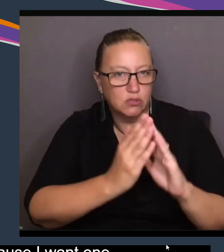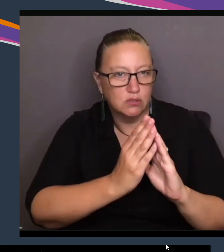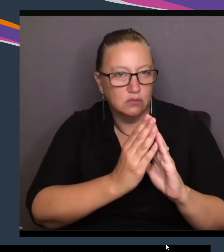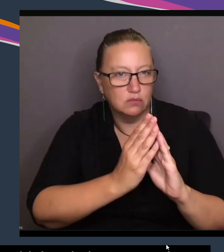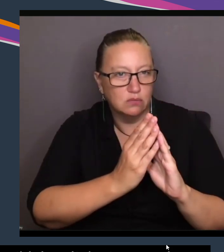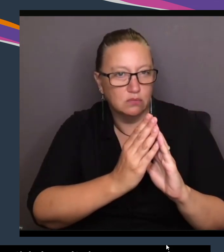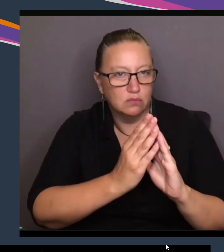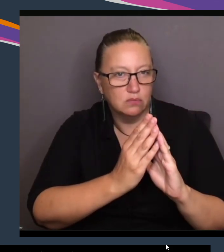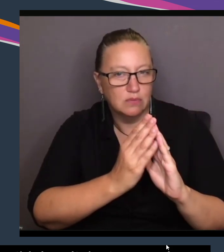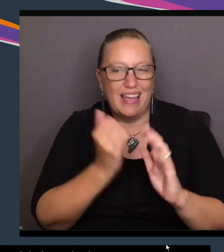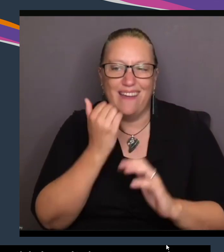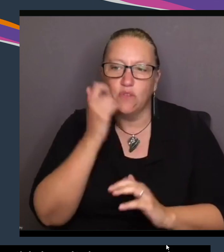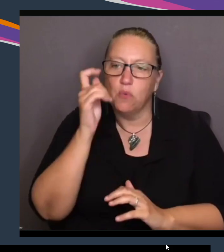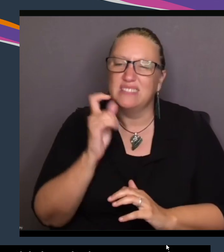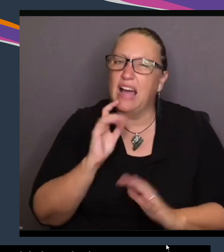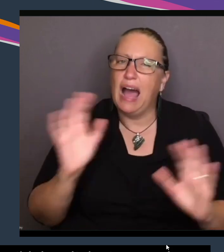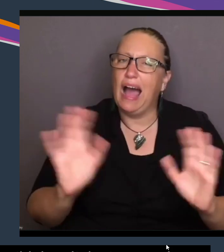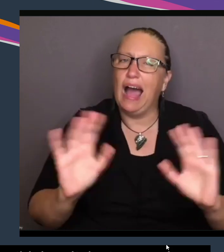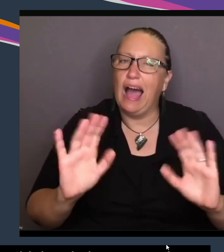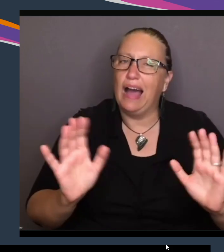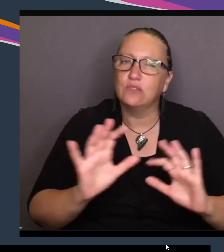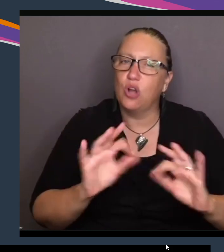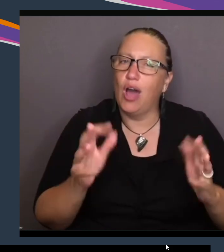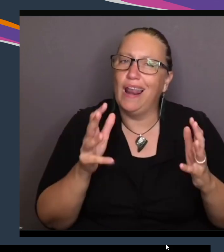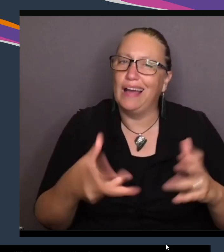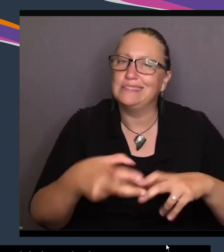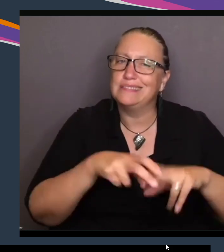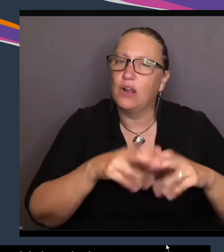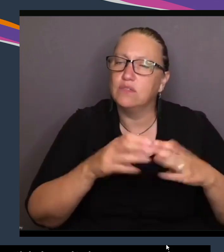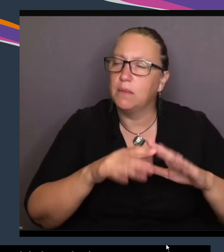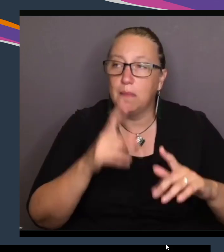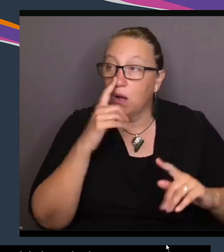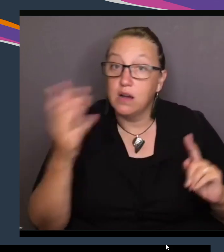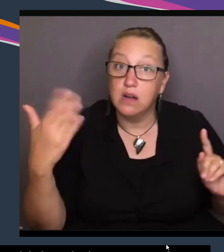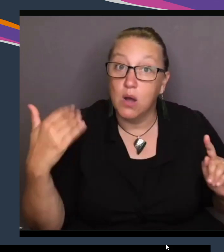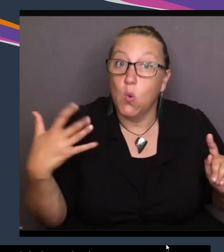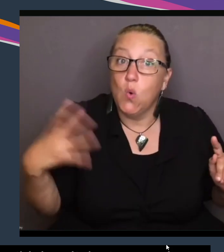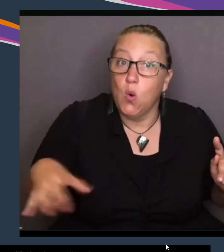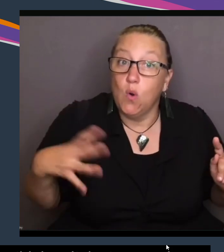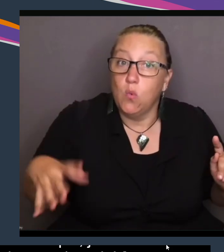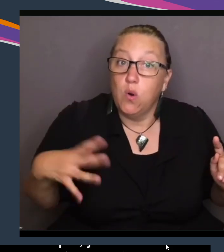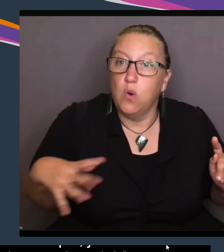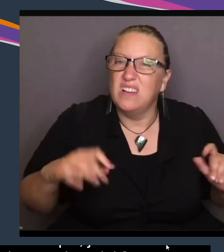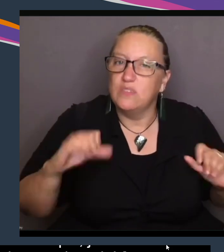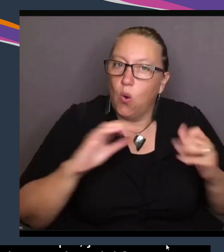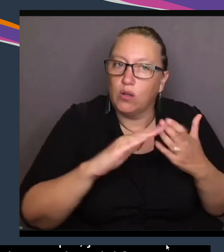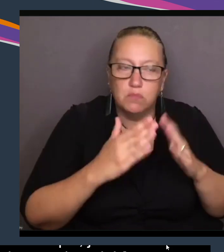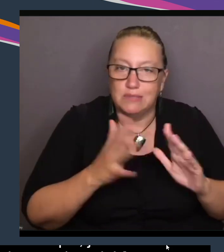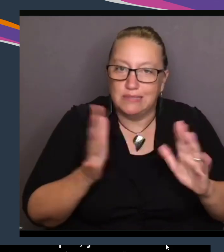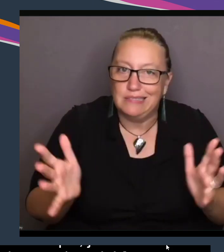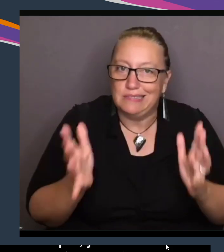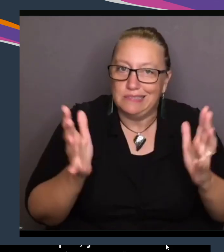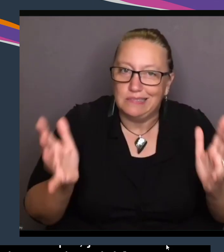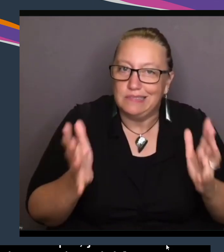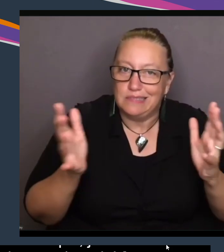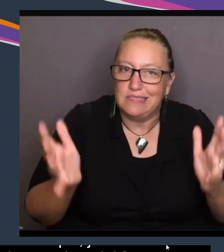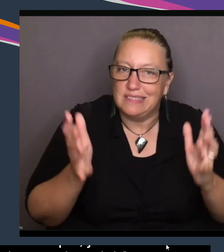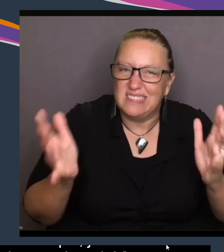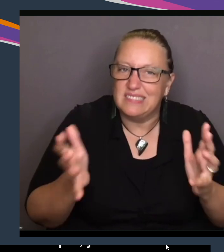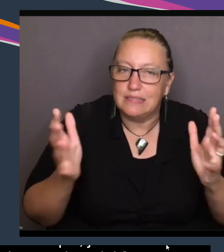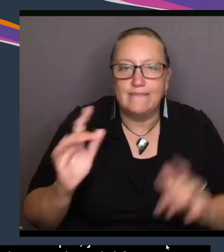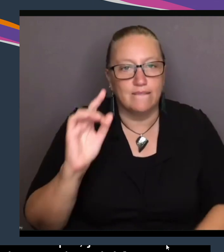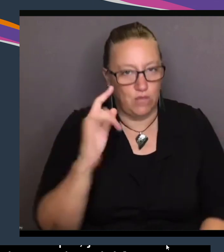person that says you don't have a seat, there's many, many others who want you there in your community that you're making a difference for. That's the first response to your